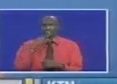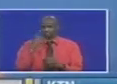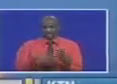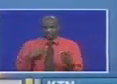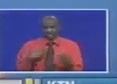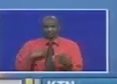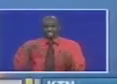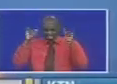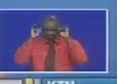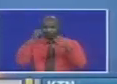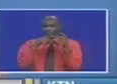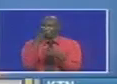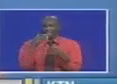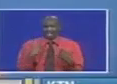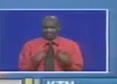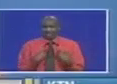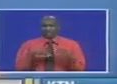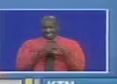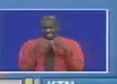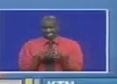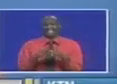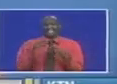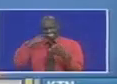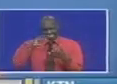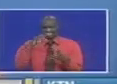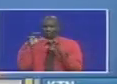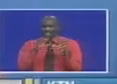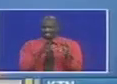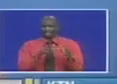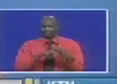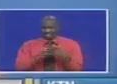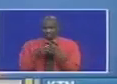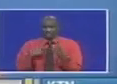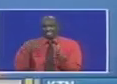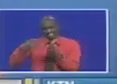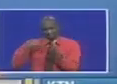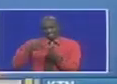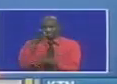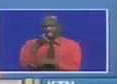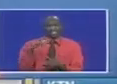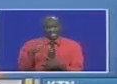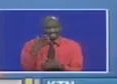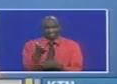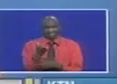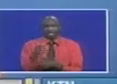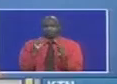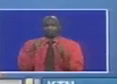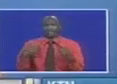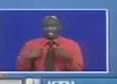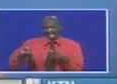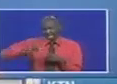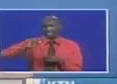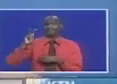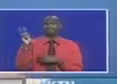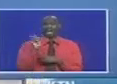livestock development. Let us start to create the right markets. Let us start to bring industrialization into these areas so we can add value